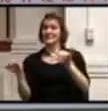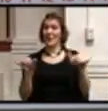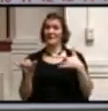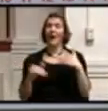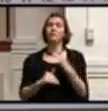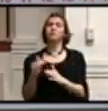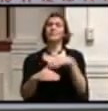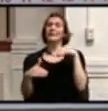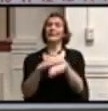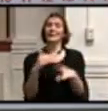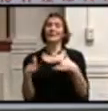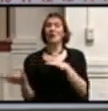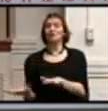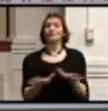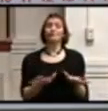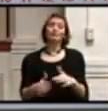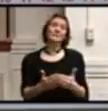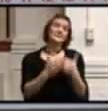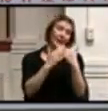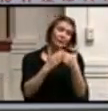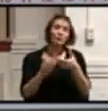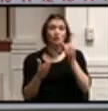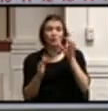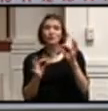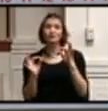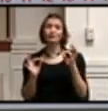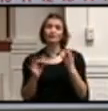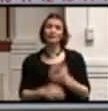this area to be able to come in. And